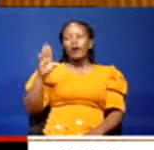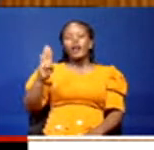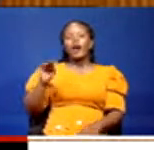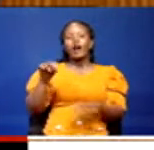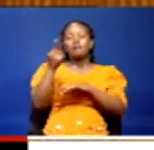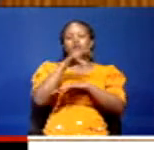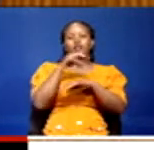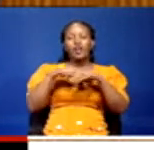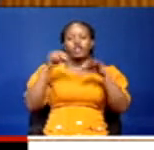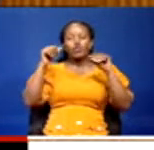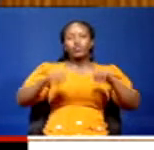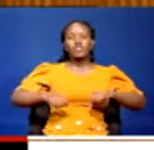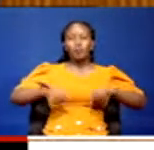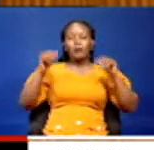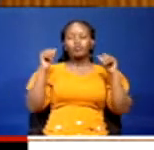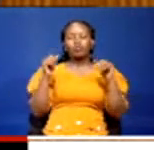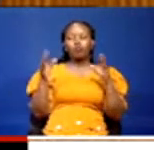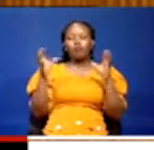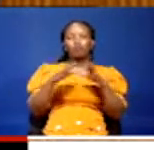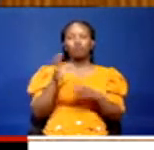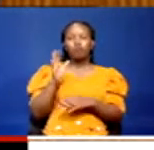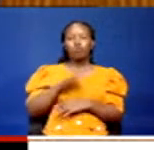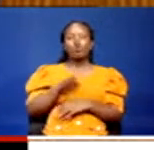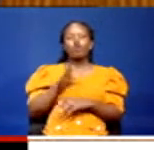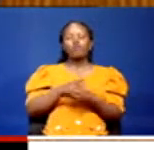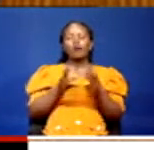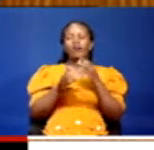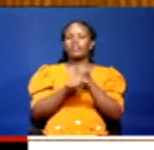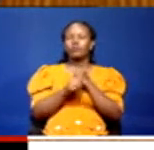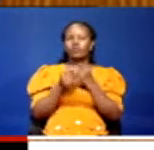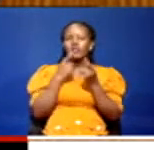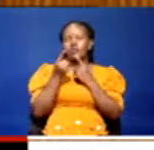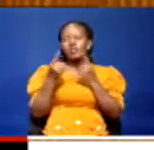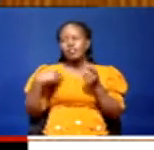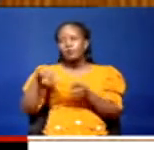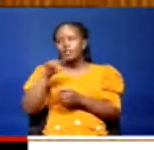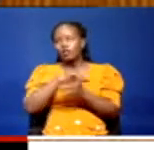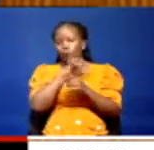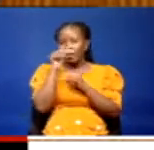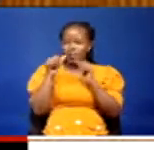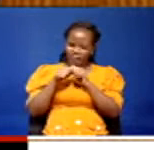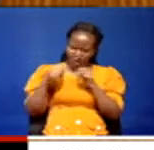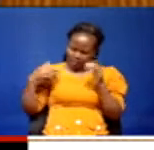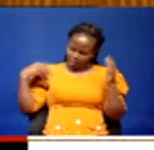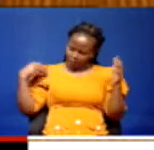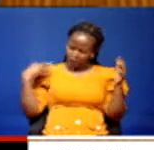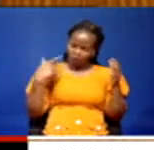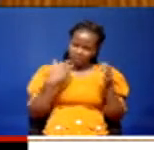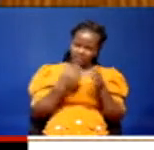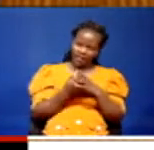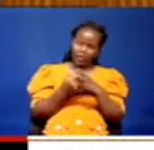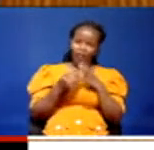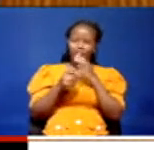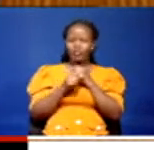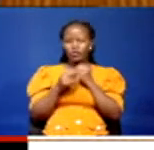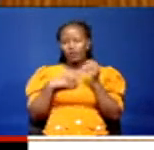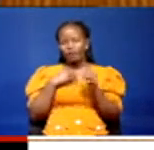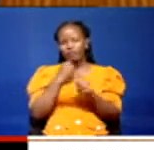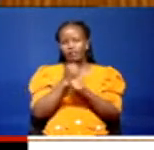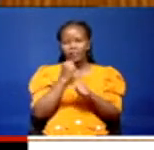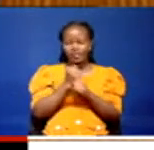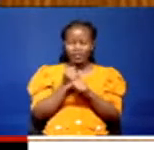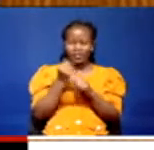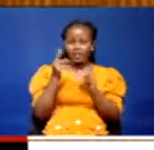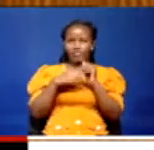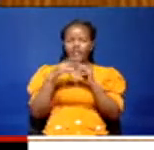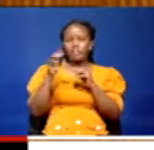the Maendeleo ya Wanawake organization, just speaking to us about the journey that the organization has taken 70 years since it